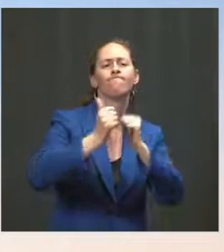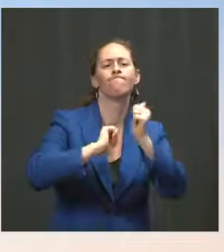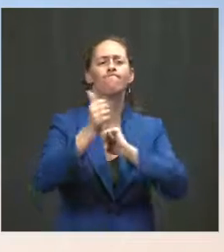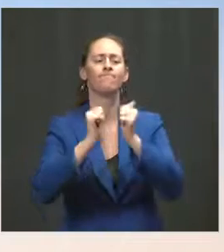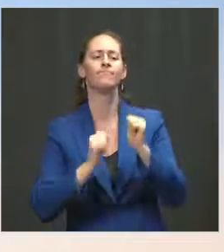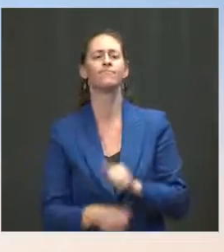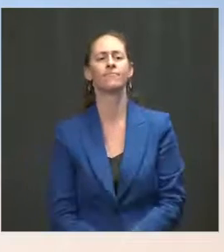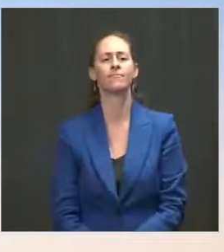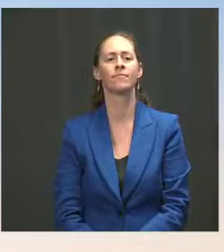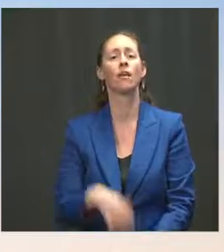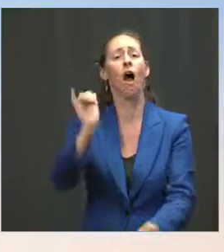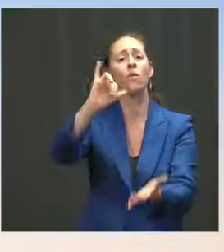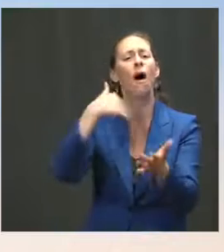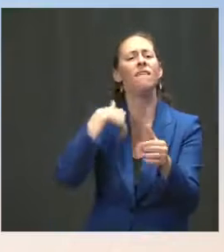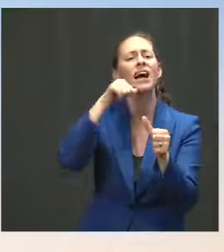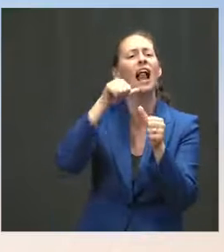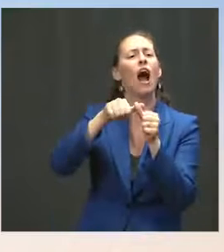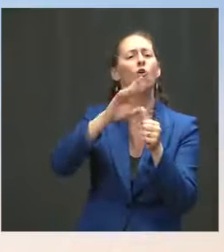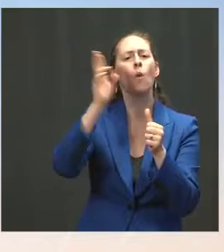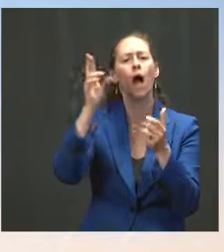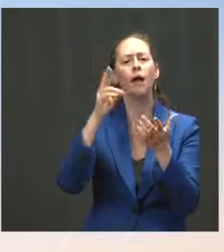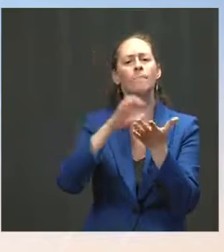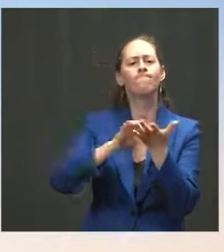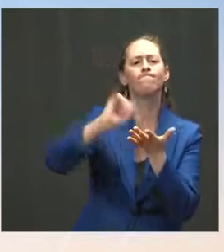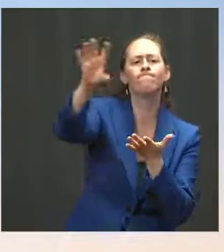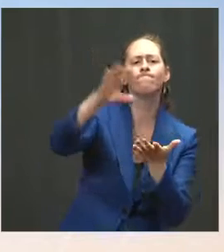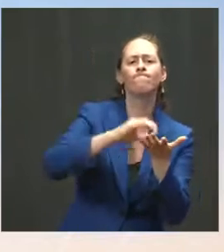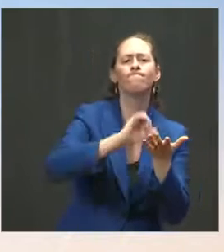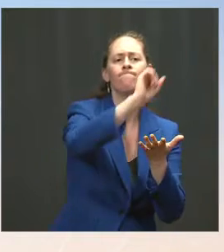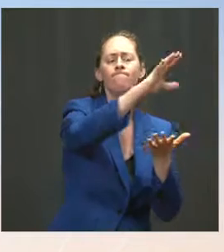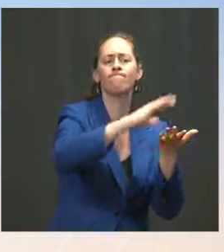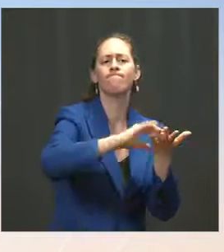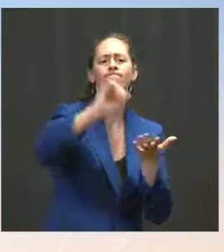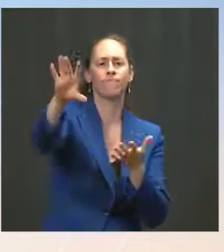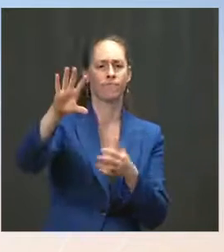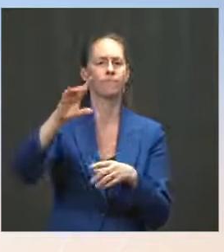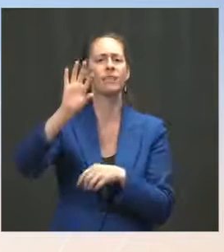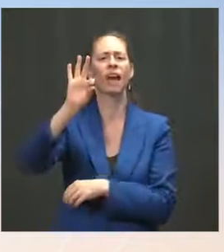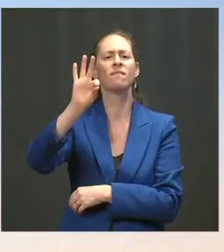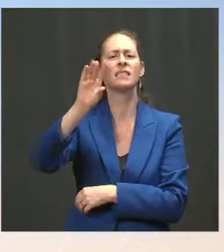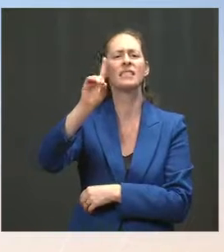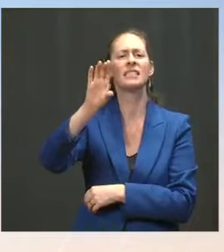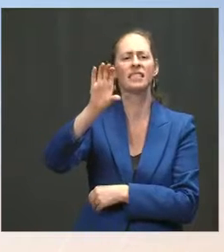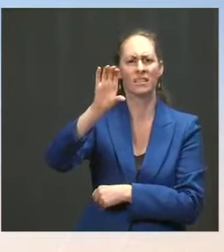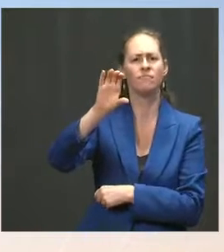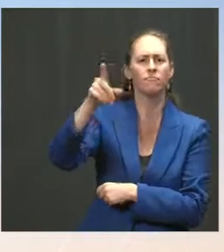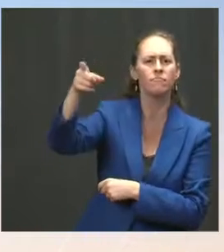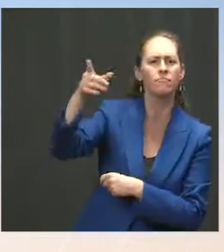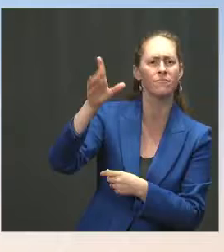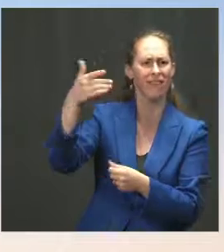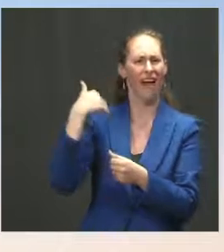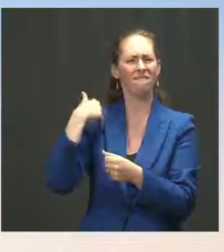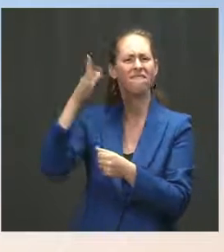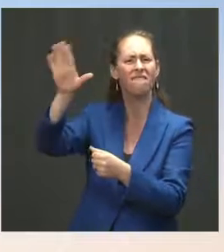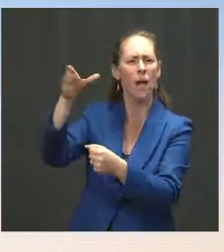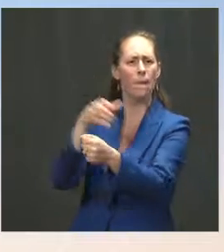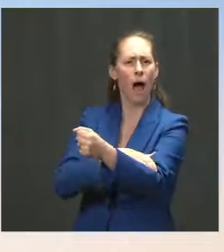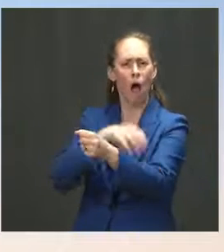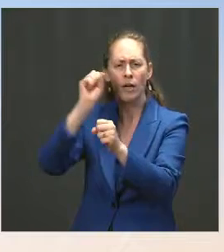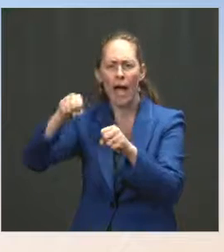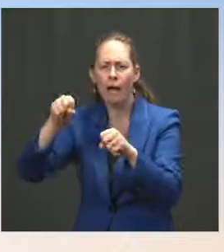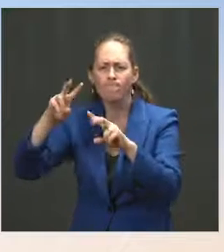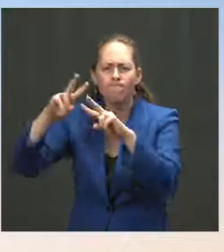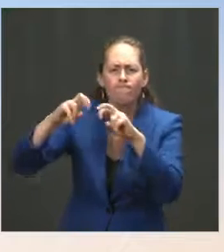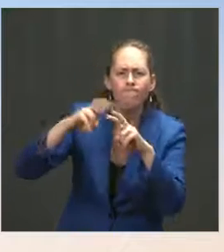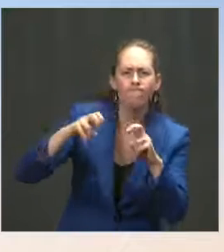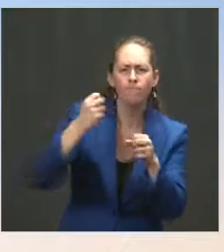Deese, to the FTC to consider, encourage them to consider using all of its available tools to monitor the U.S. gasoline markets. So this